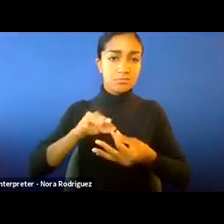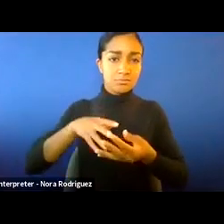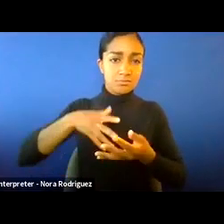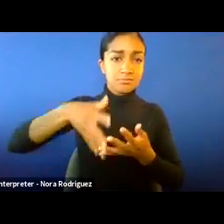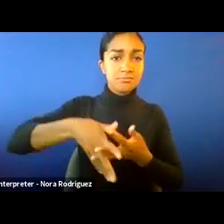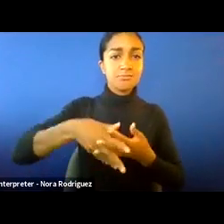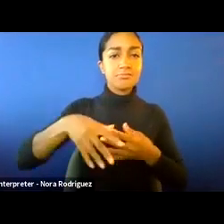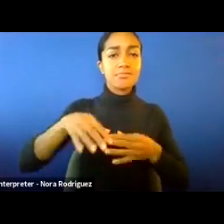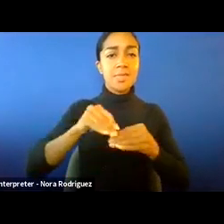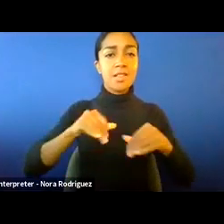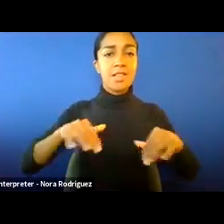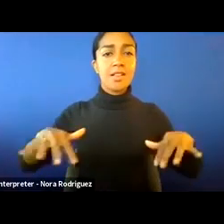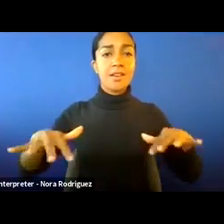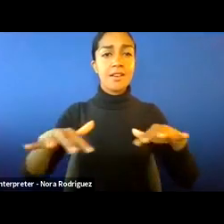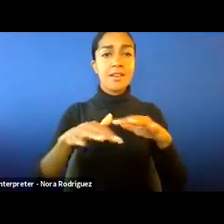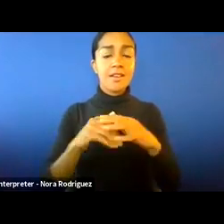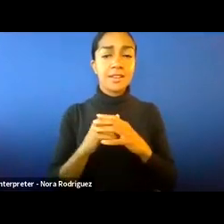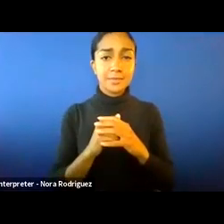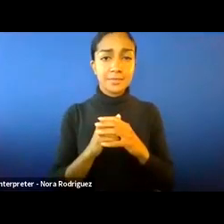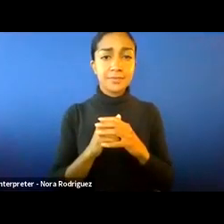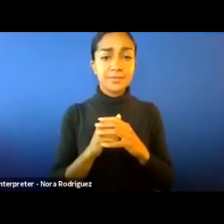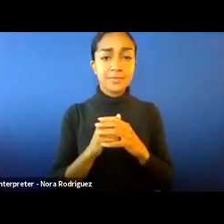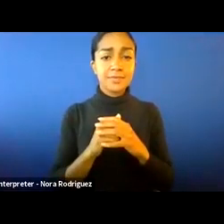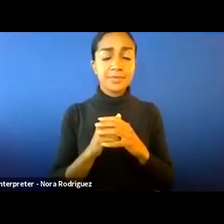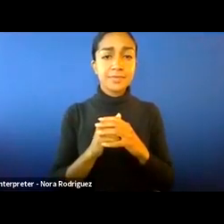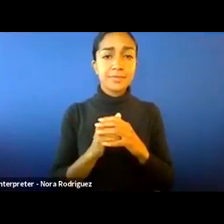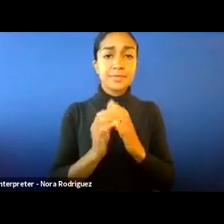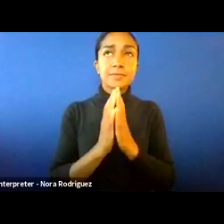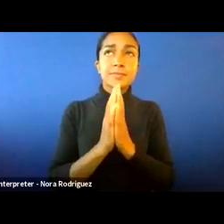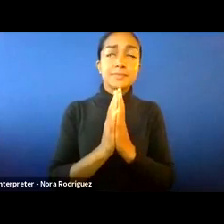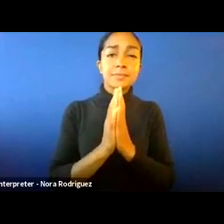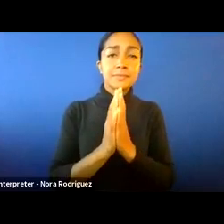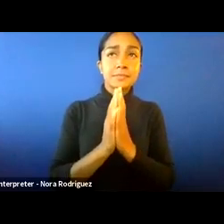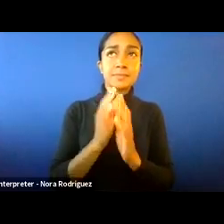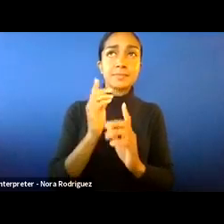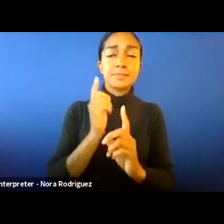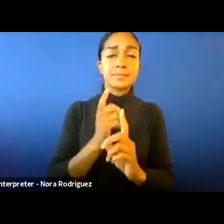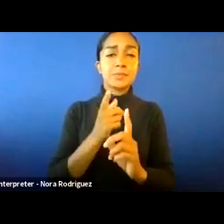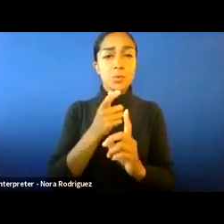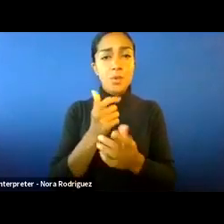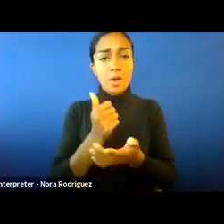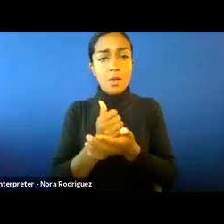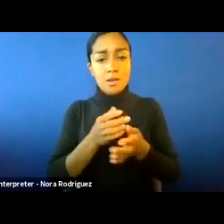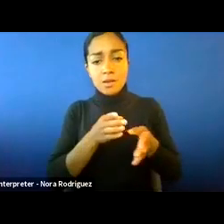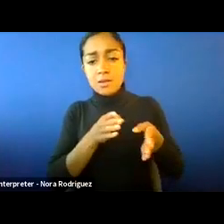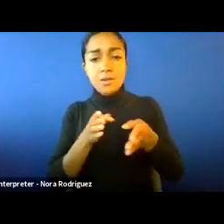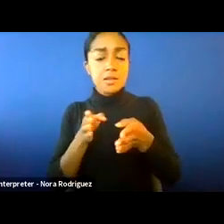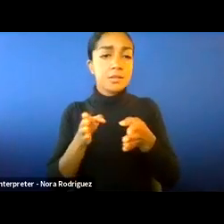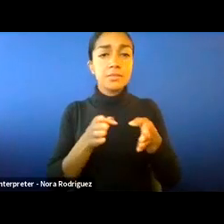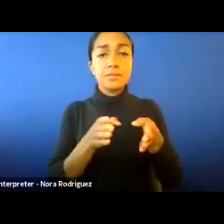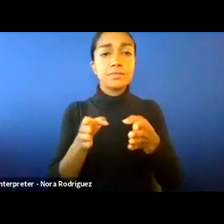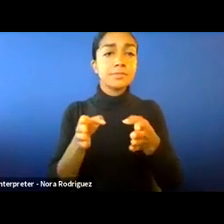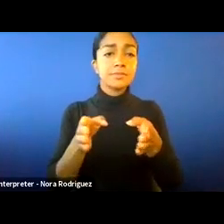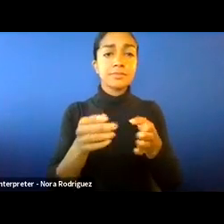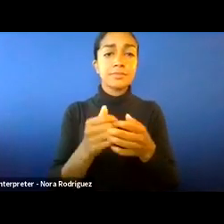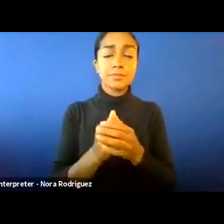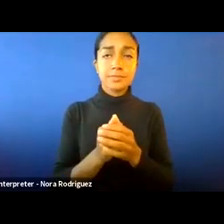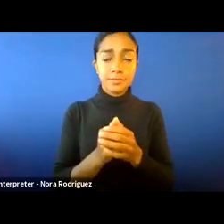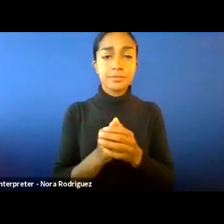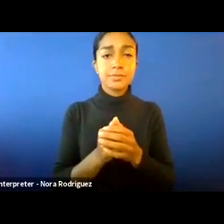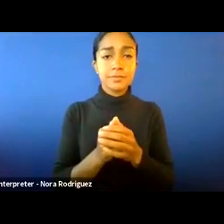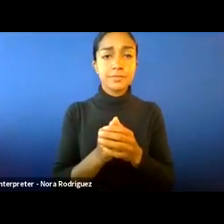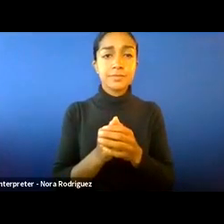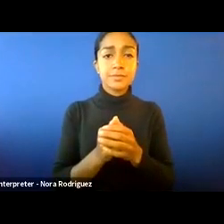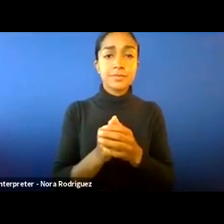Ago Ochosi, who marks the path. Ago Osain, who brings forth herbs